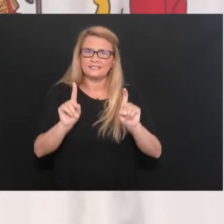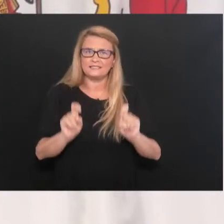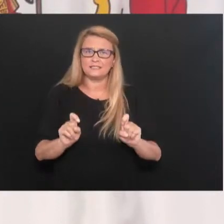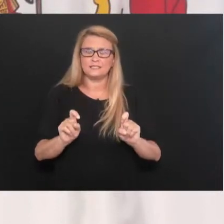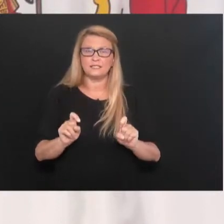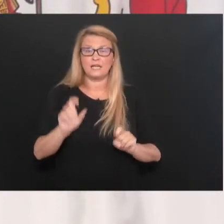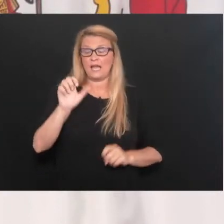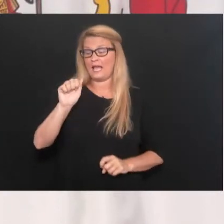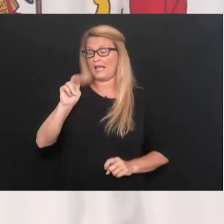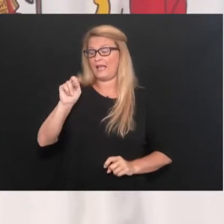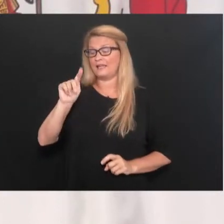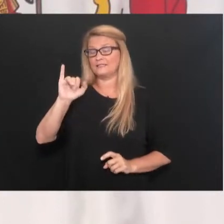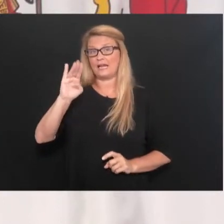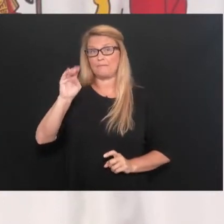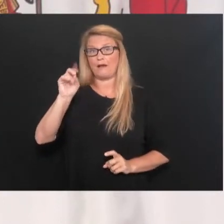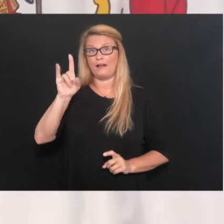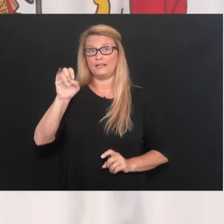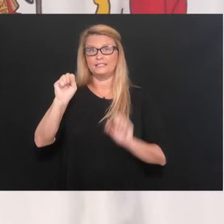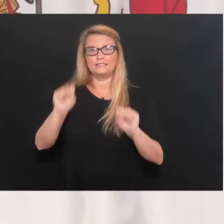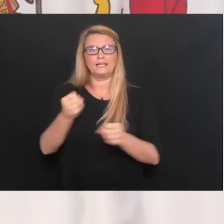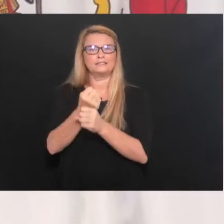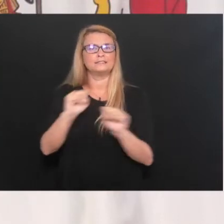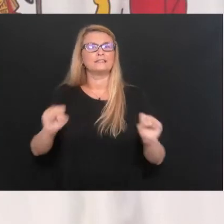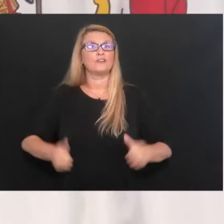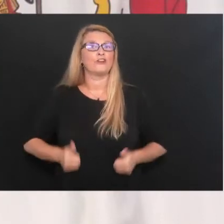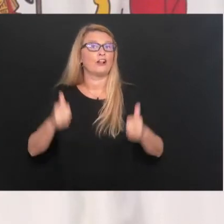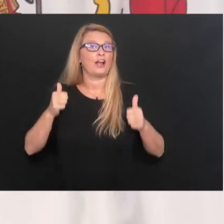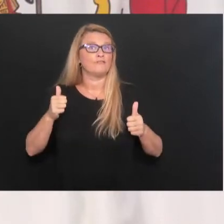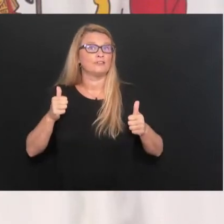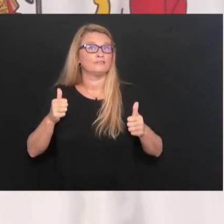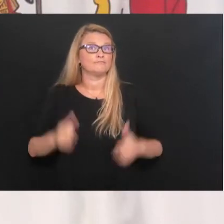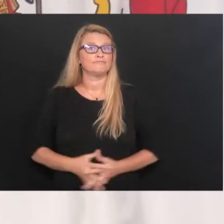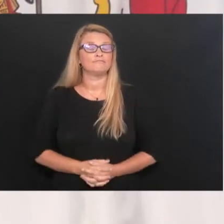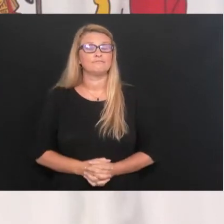The antibodies can save your life. That's all there is to it.